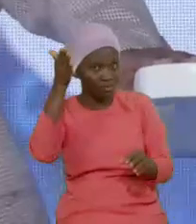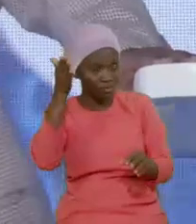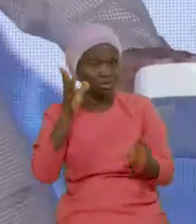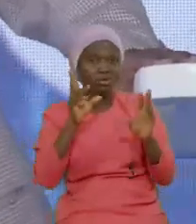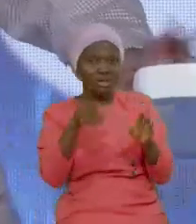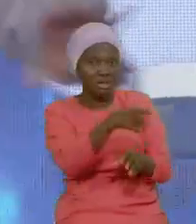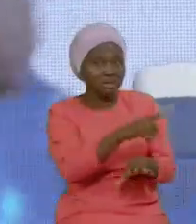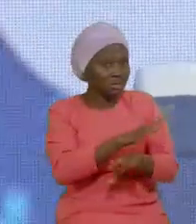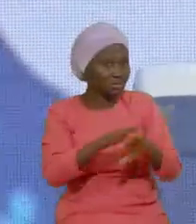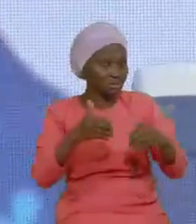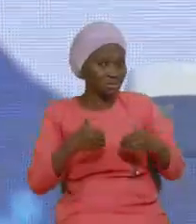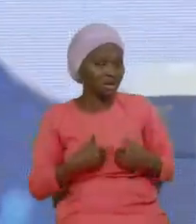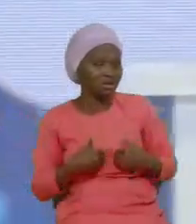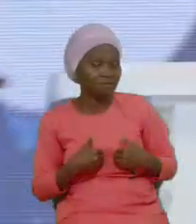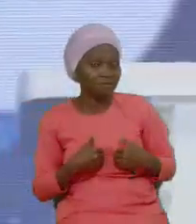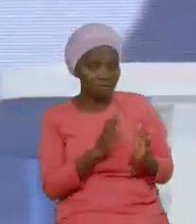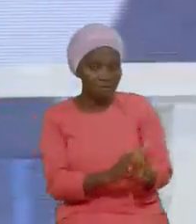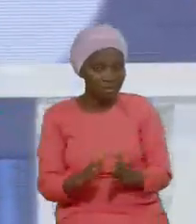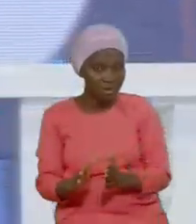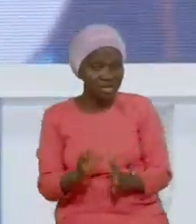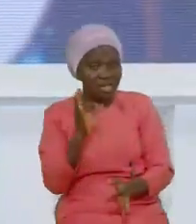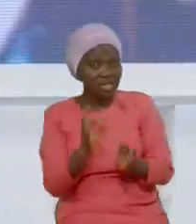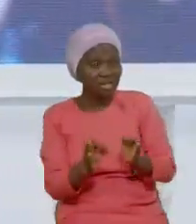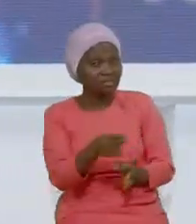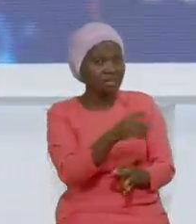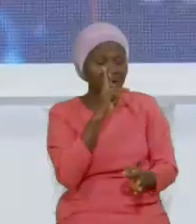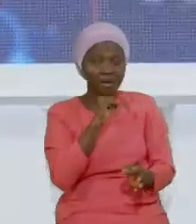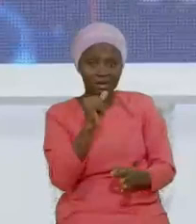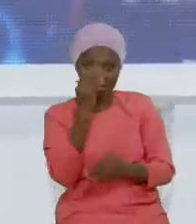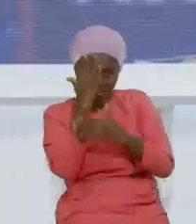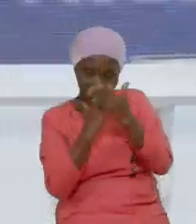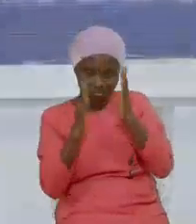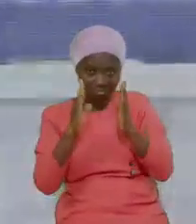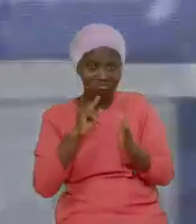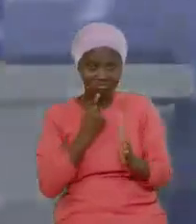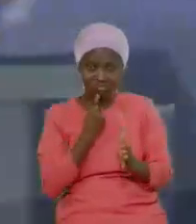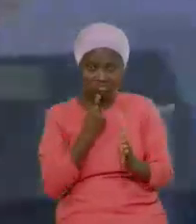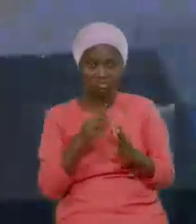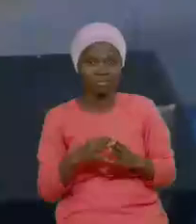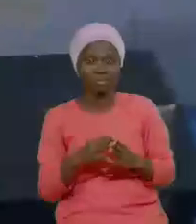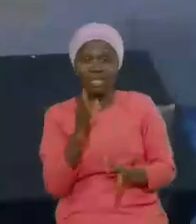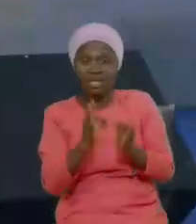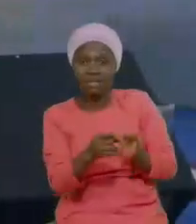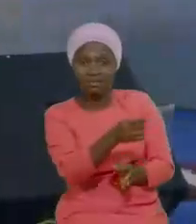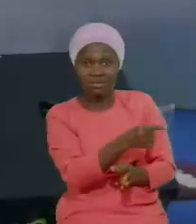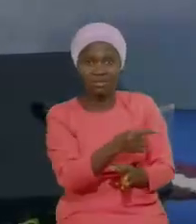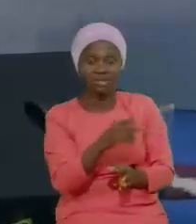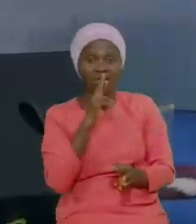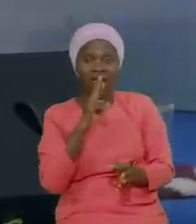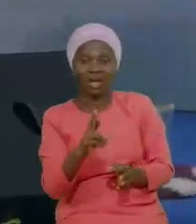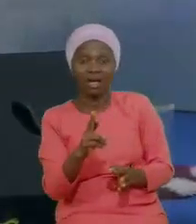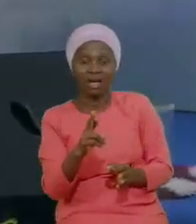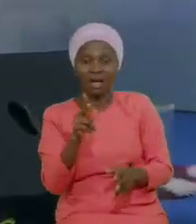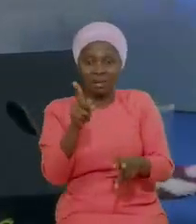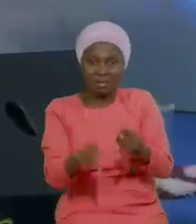have no plan, if they are not sober and serious, if they are Mr.